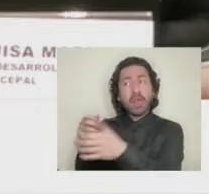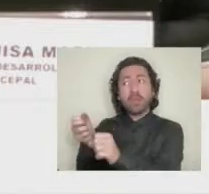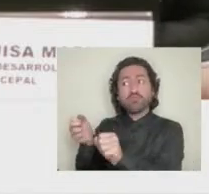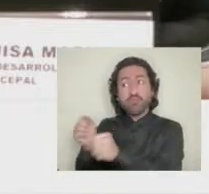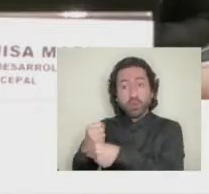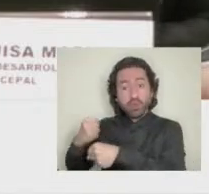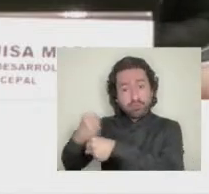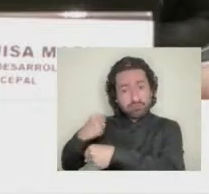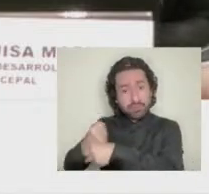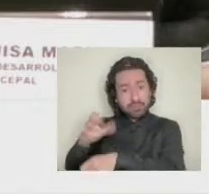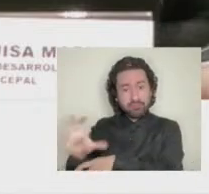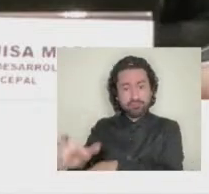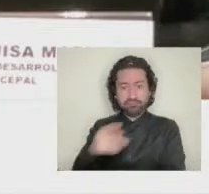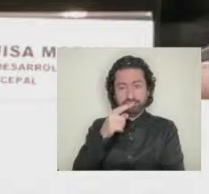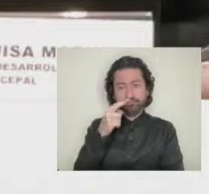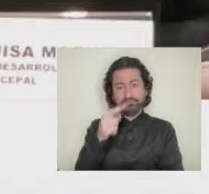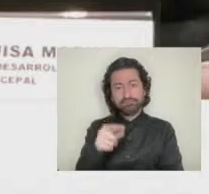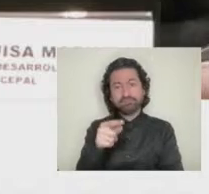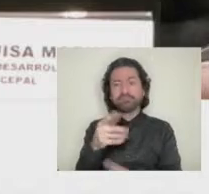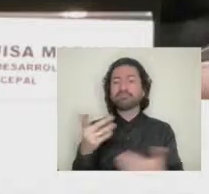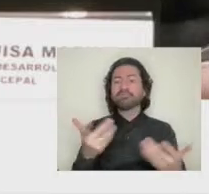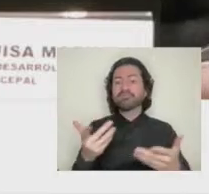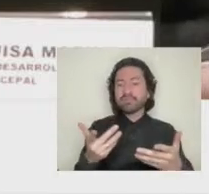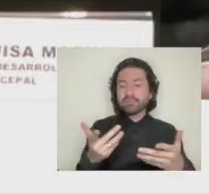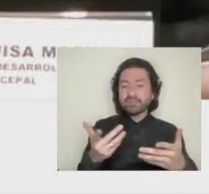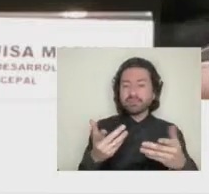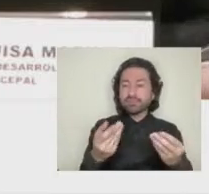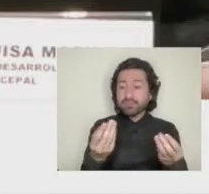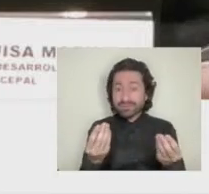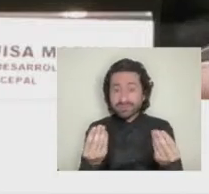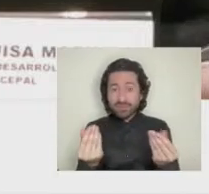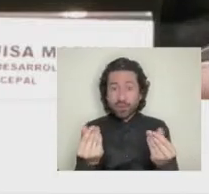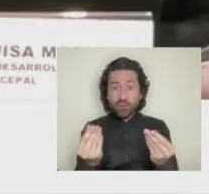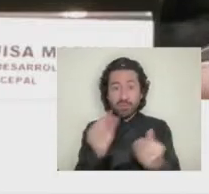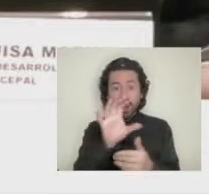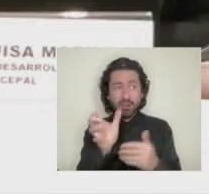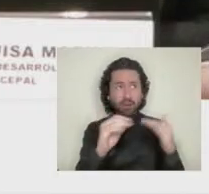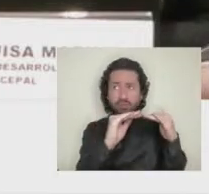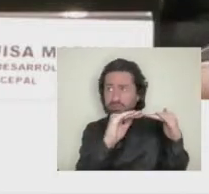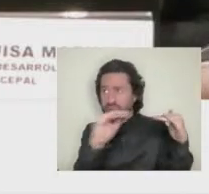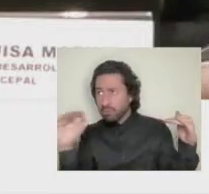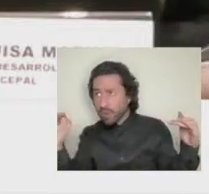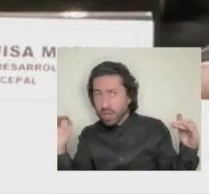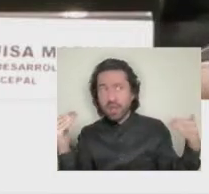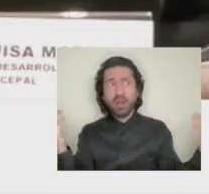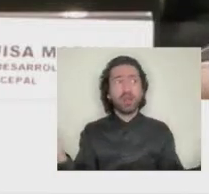productive system or development structure.